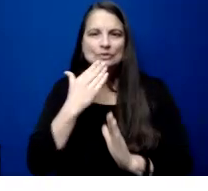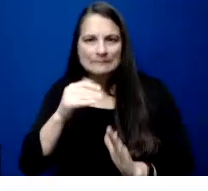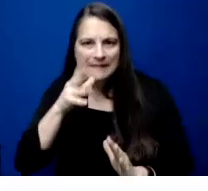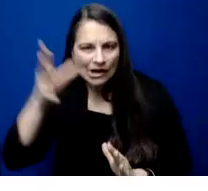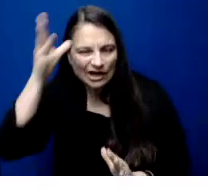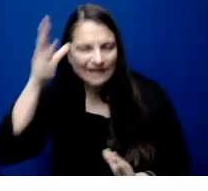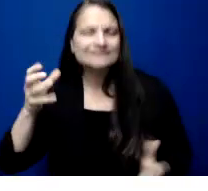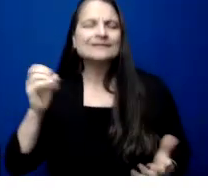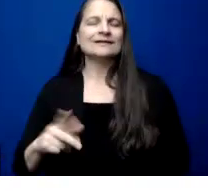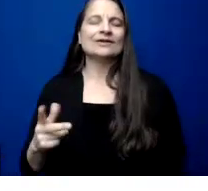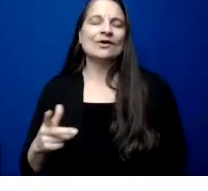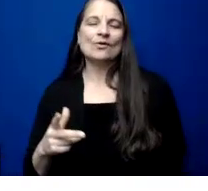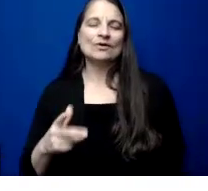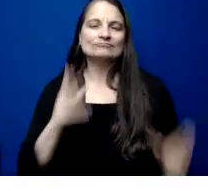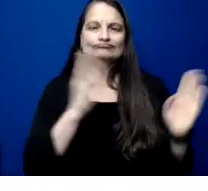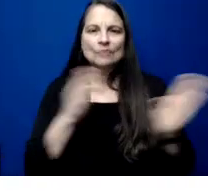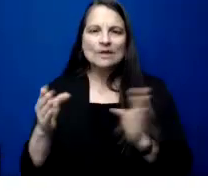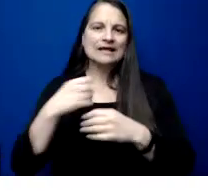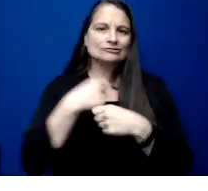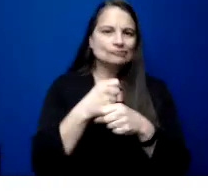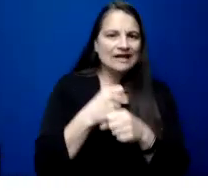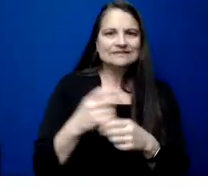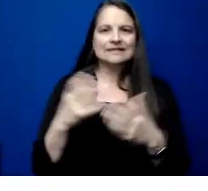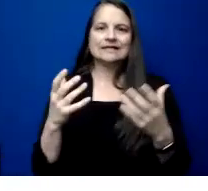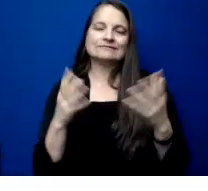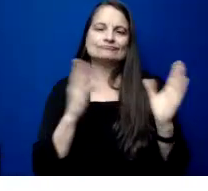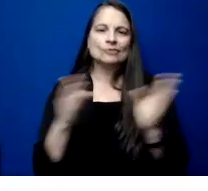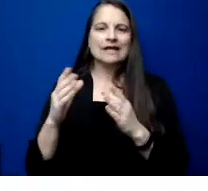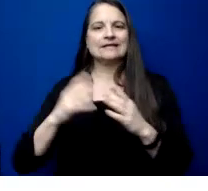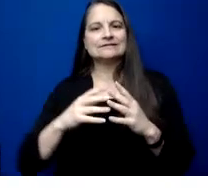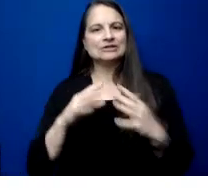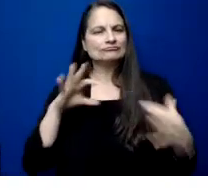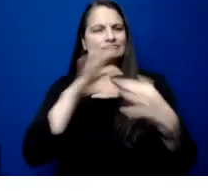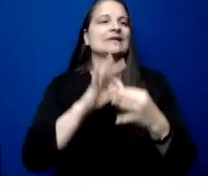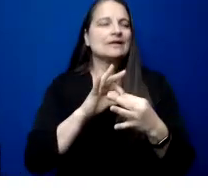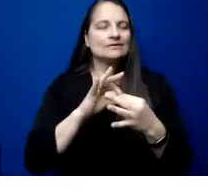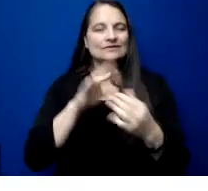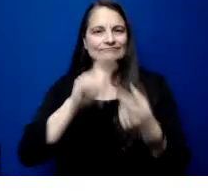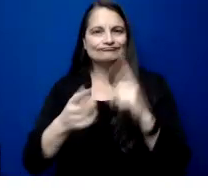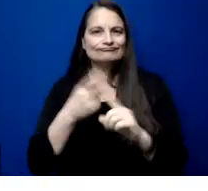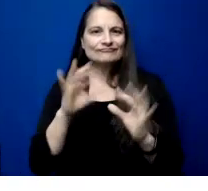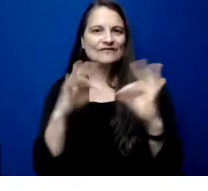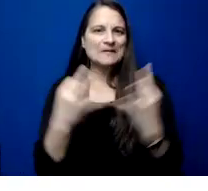crafting, organizing and executive function, and connecting with friends and family.